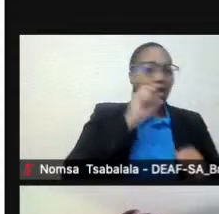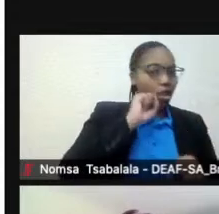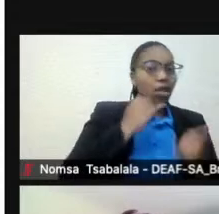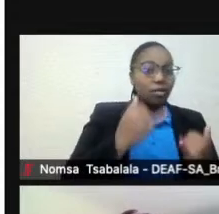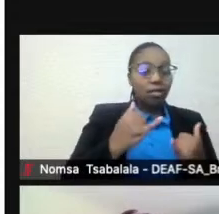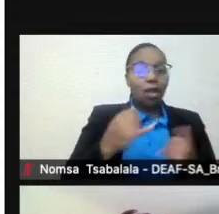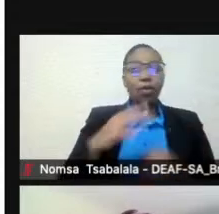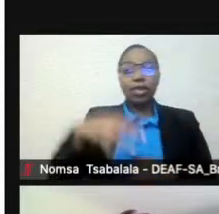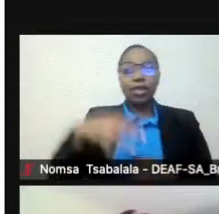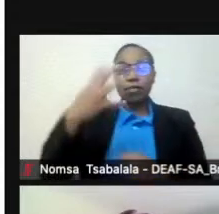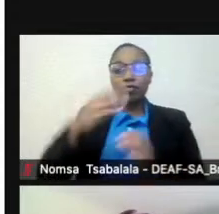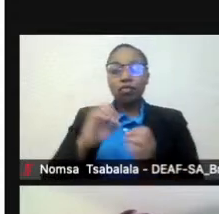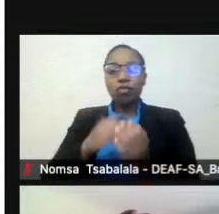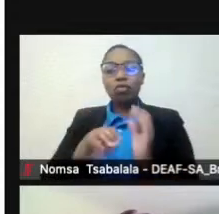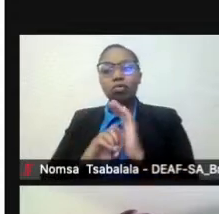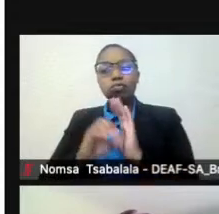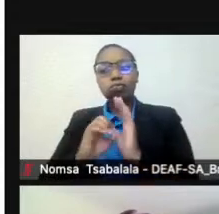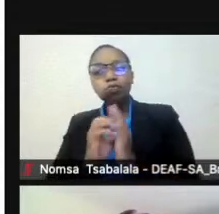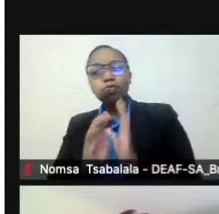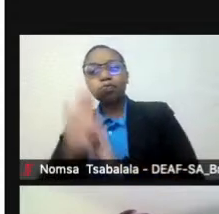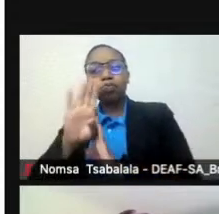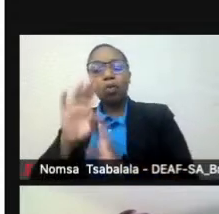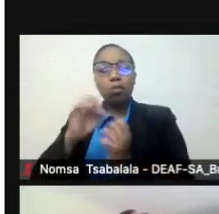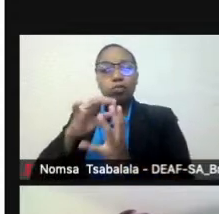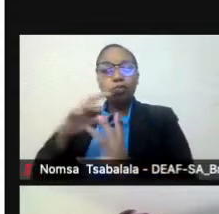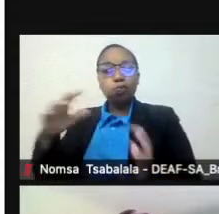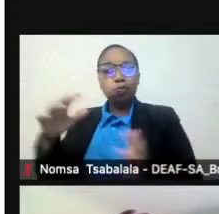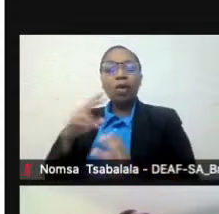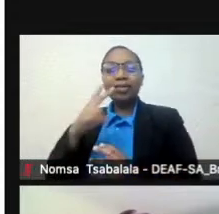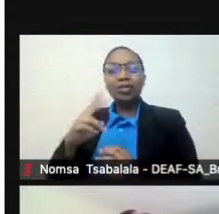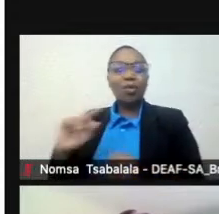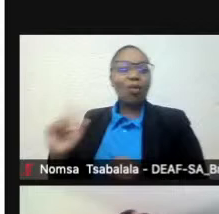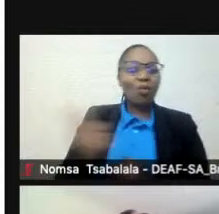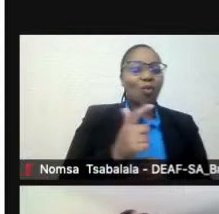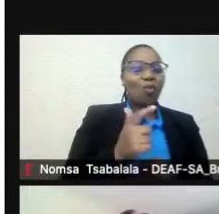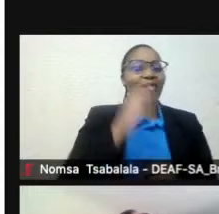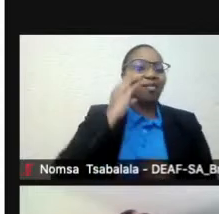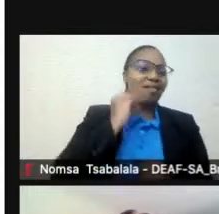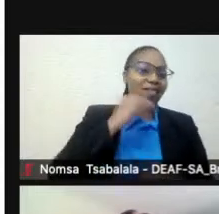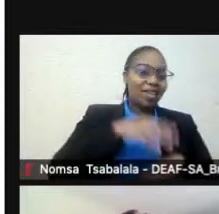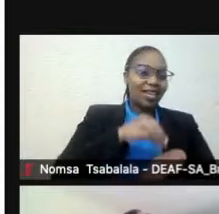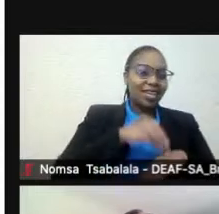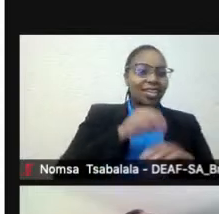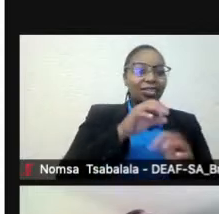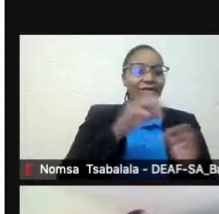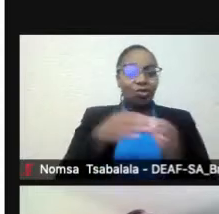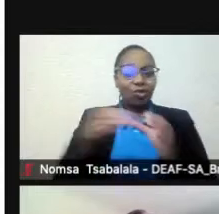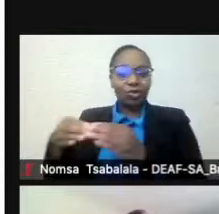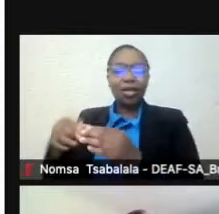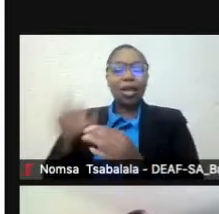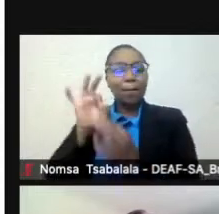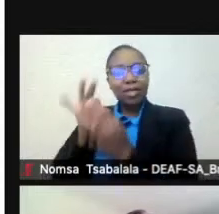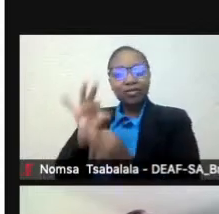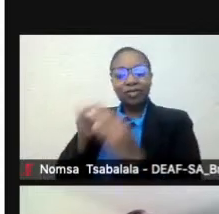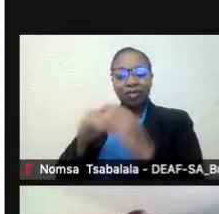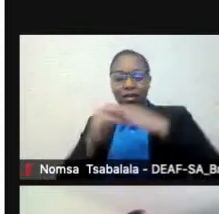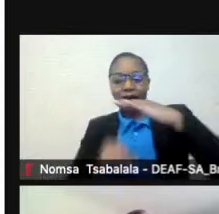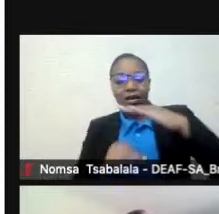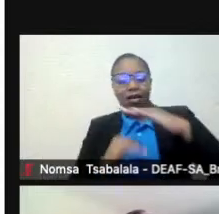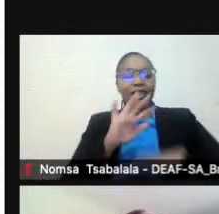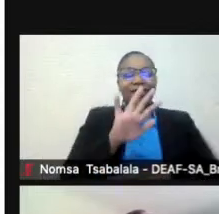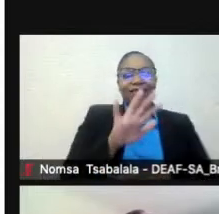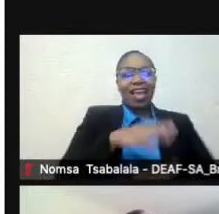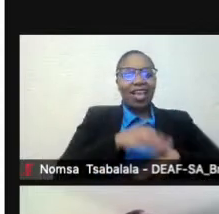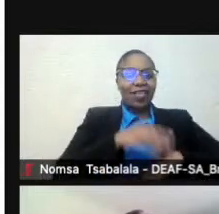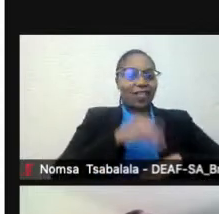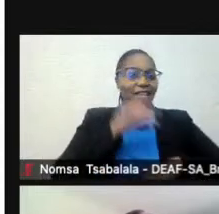sharp increase across all age groups, but particularly in the under 5s. But to show what that means in context,